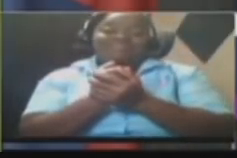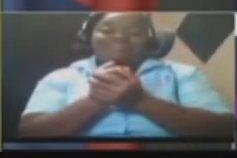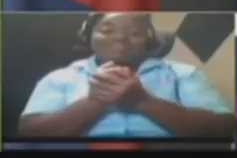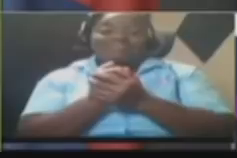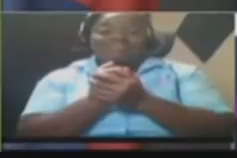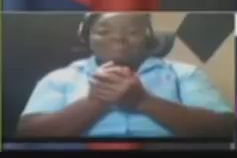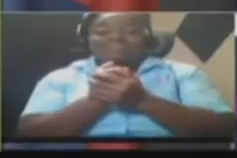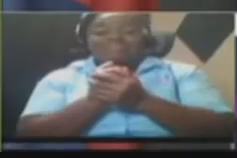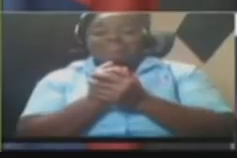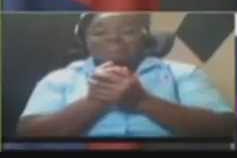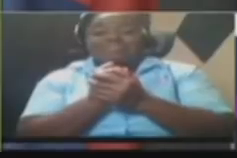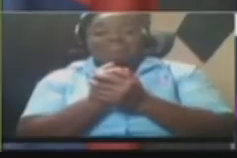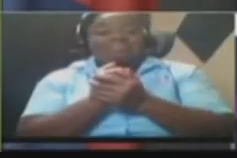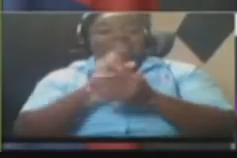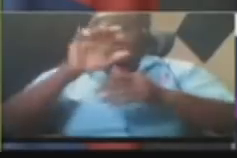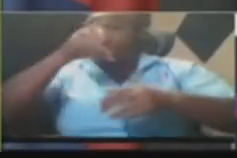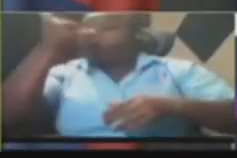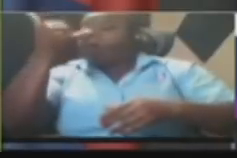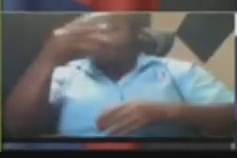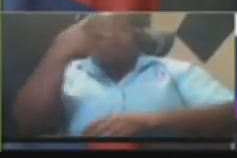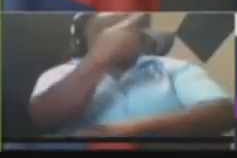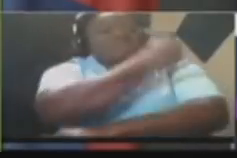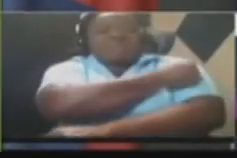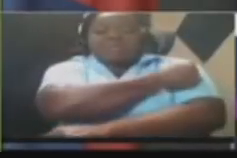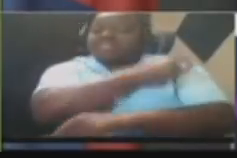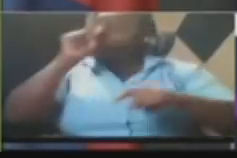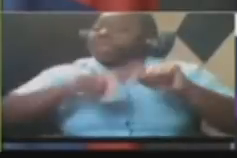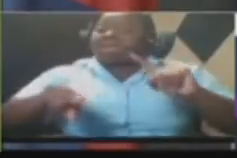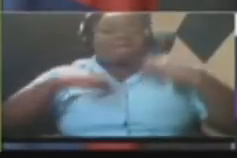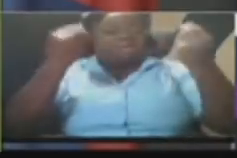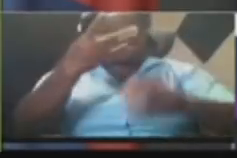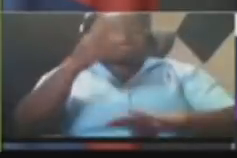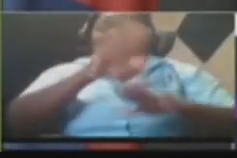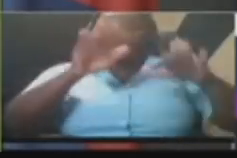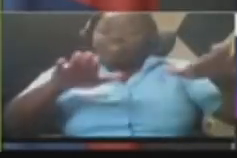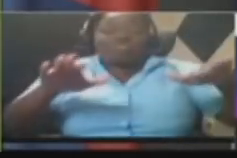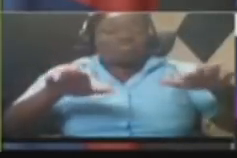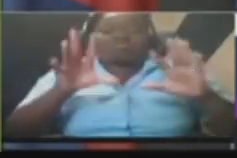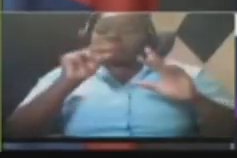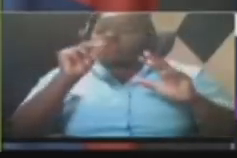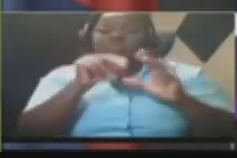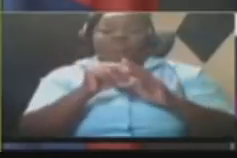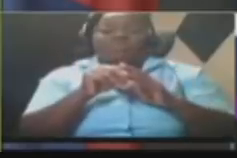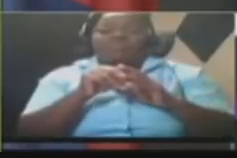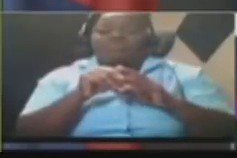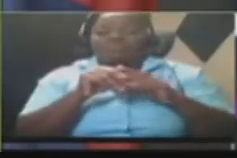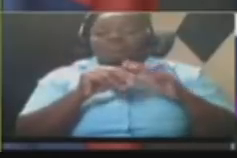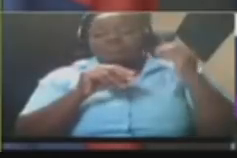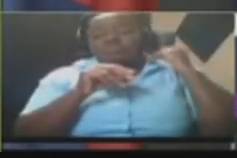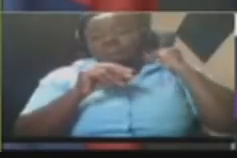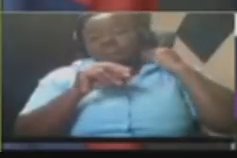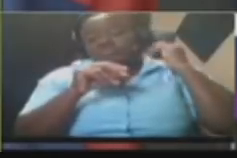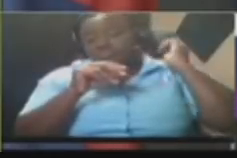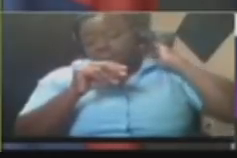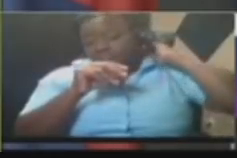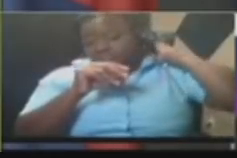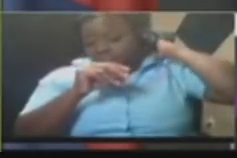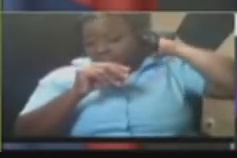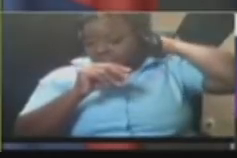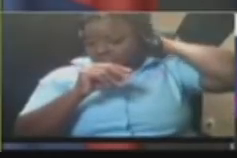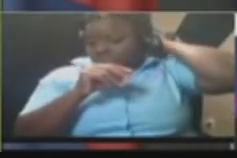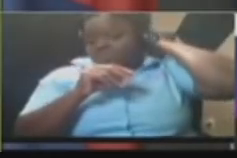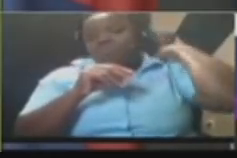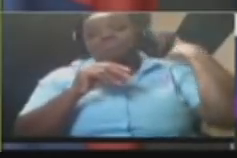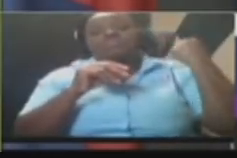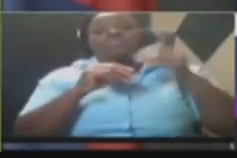are not vaccines which are this time authorized for use on children. So if our children go out to school, they will be going out unvaccinated,